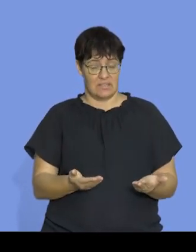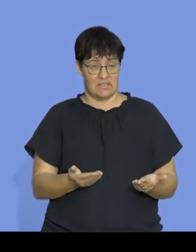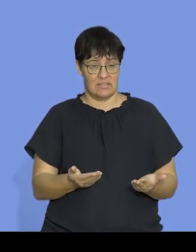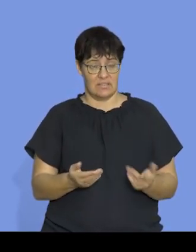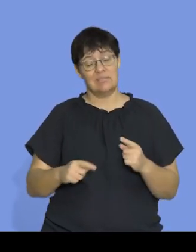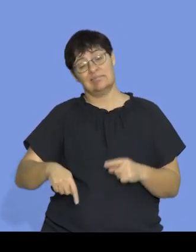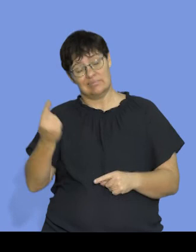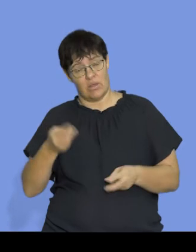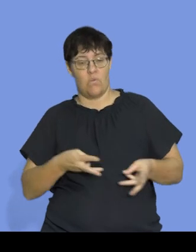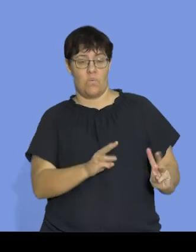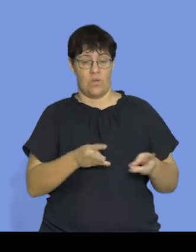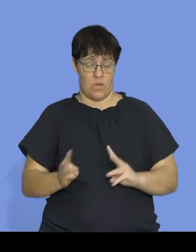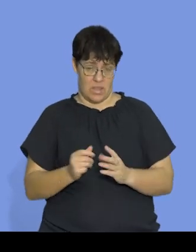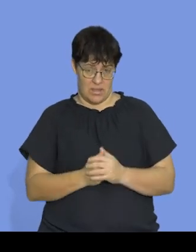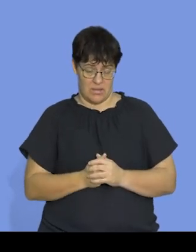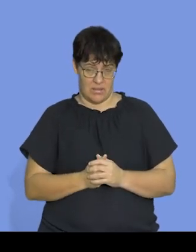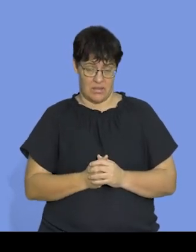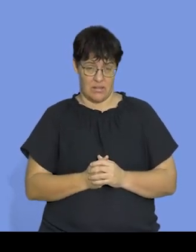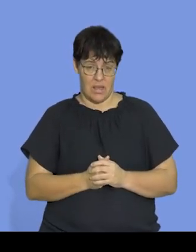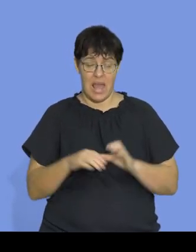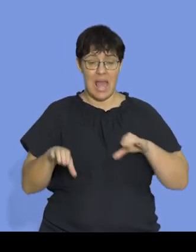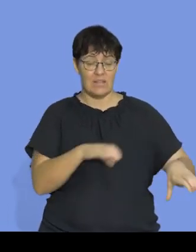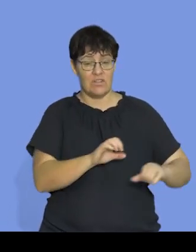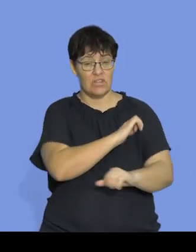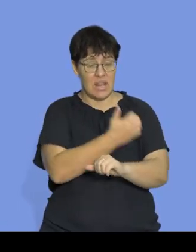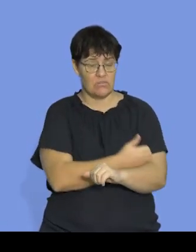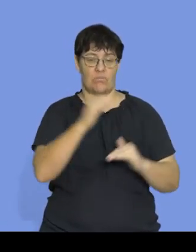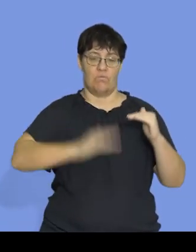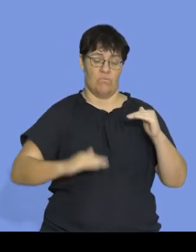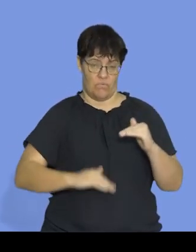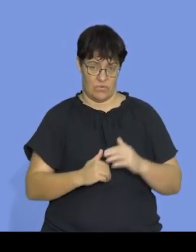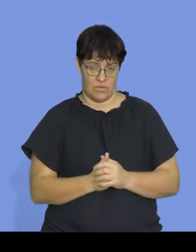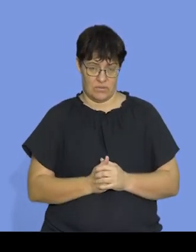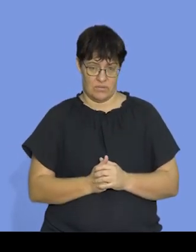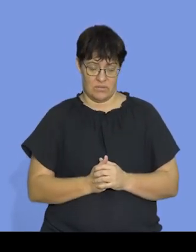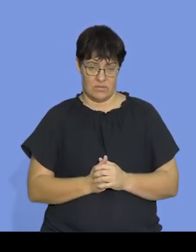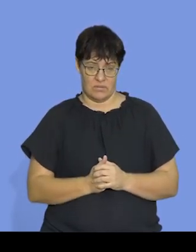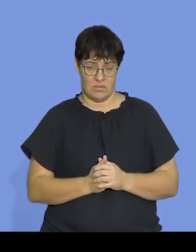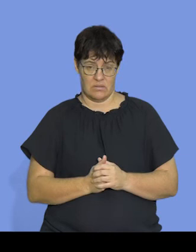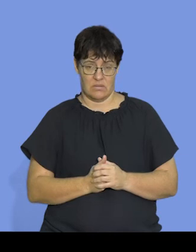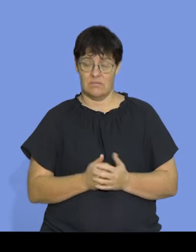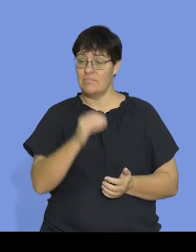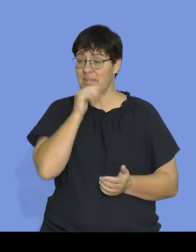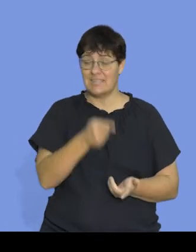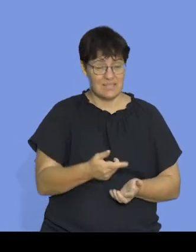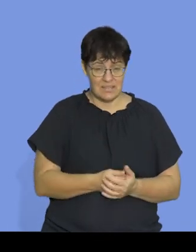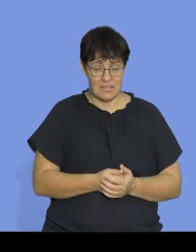pathway with a lower activation energy, right? So if that's the case, so if the